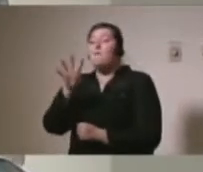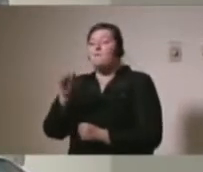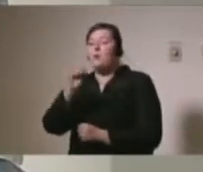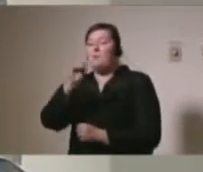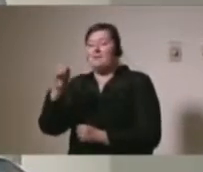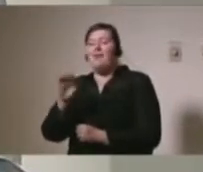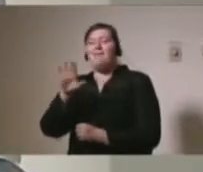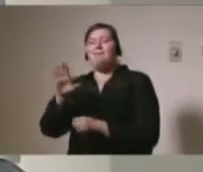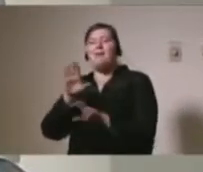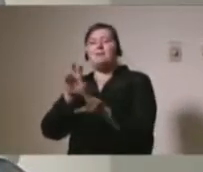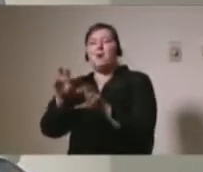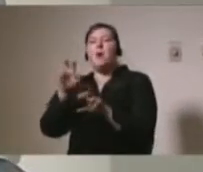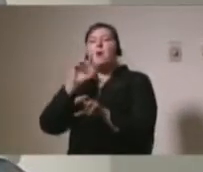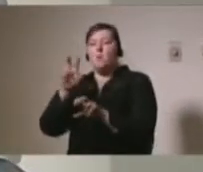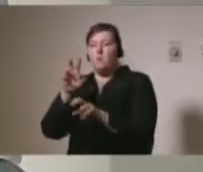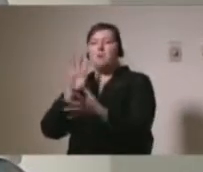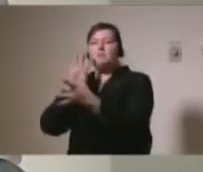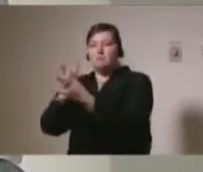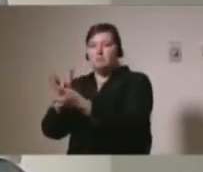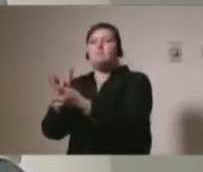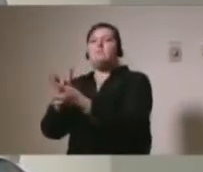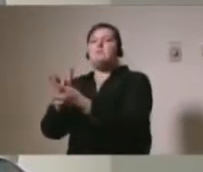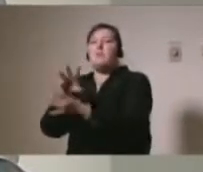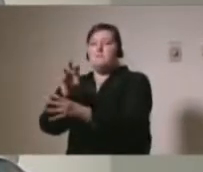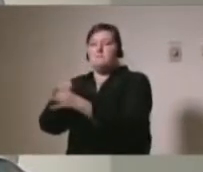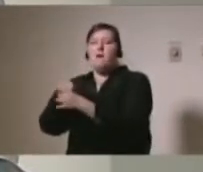markets. Italian Post today